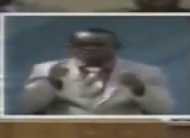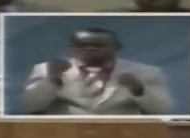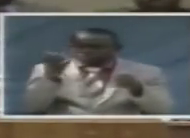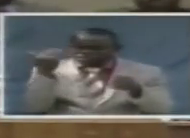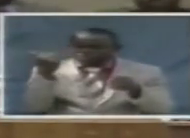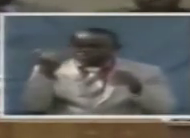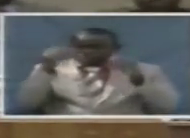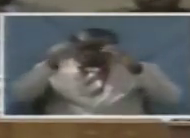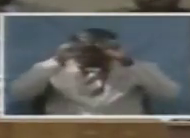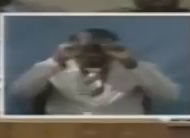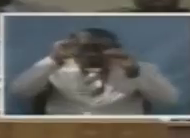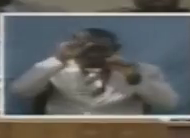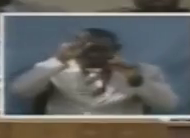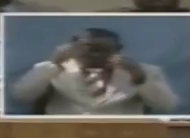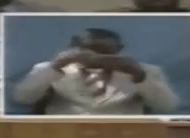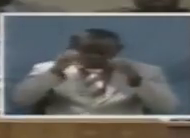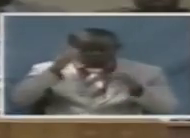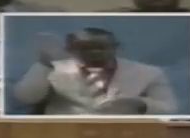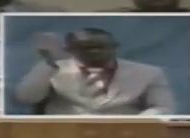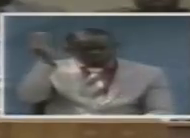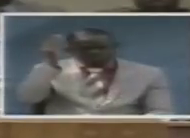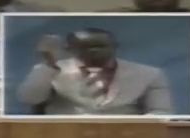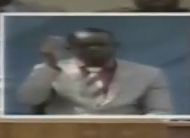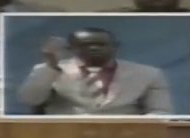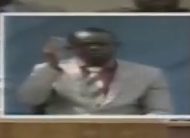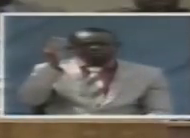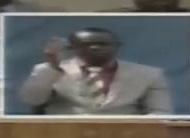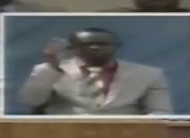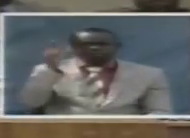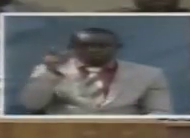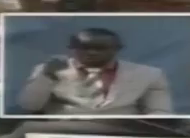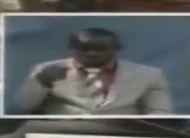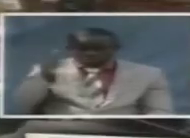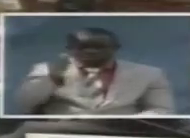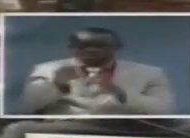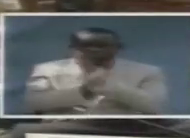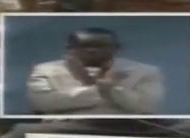Mr. Edgar Chagwalungu, President of the Republic of Zambia,